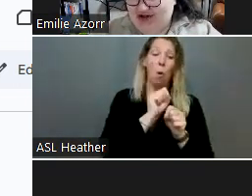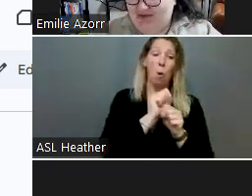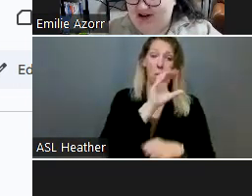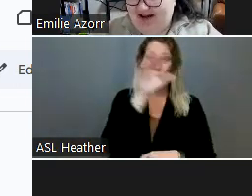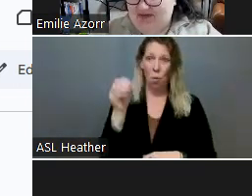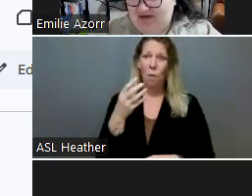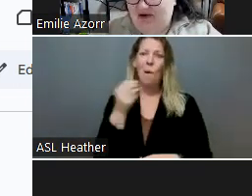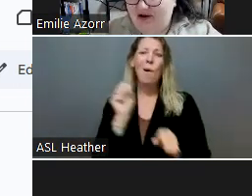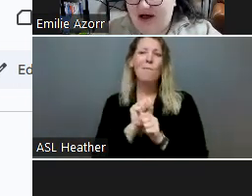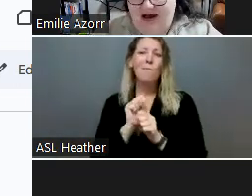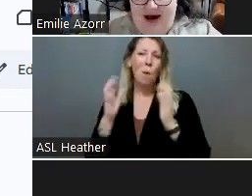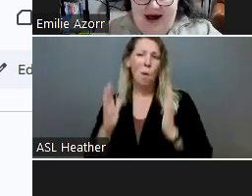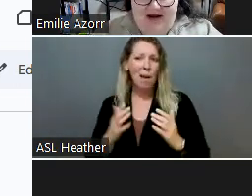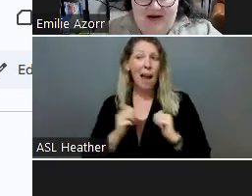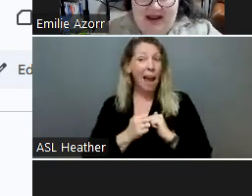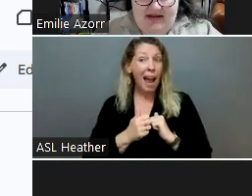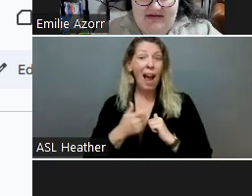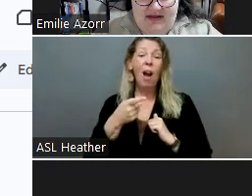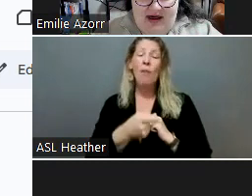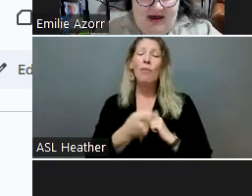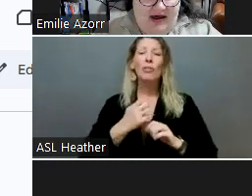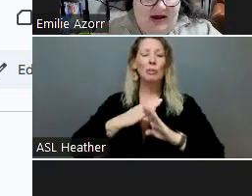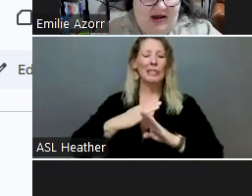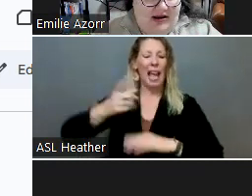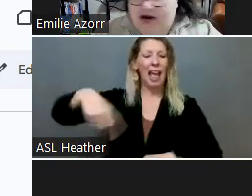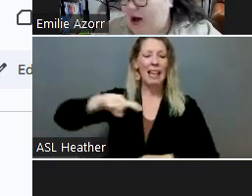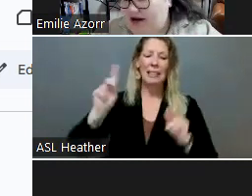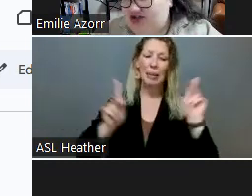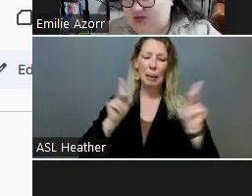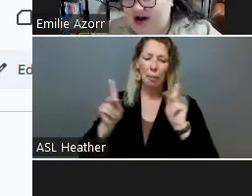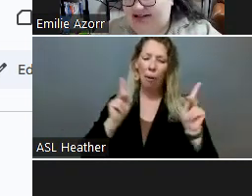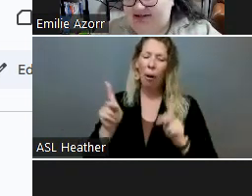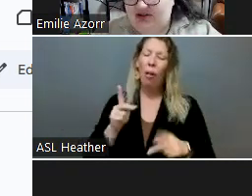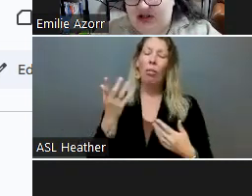in an urge to protect people in